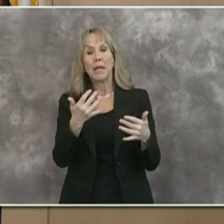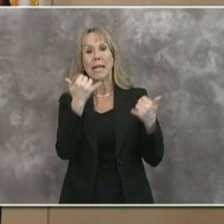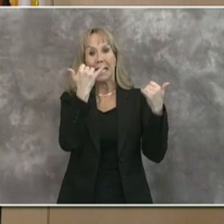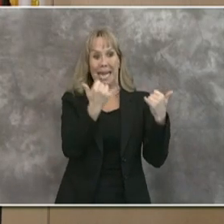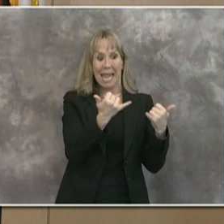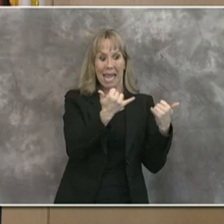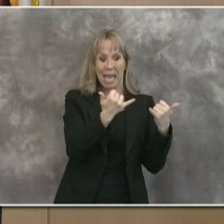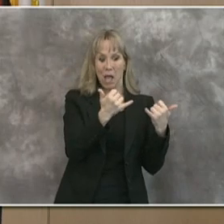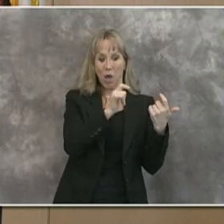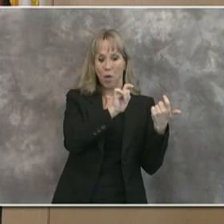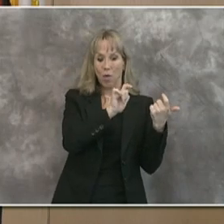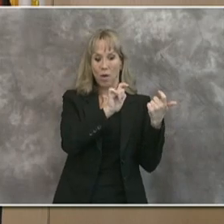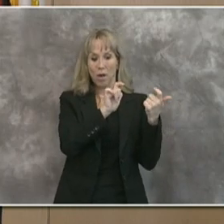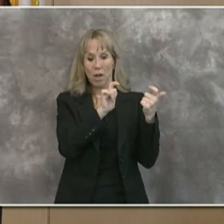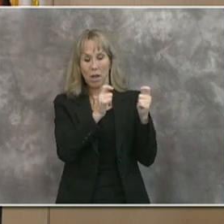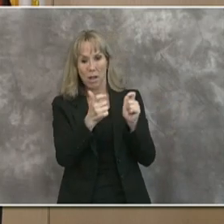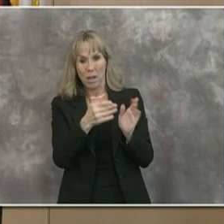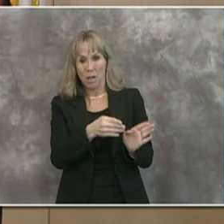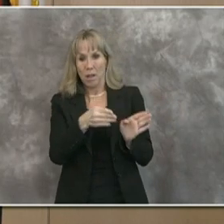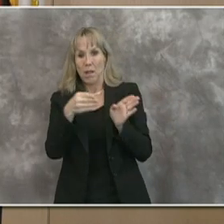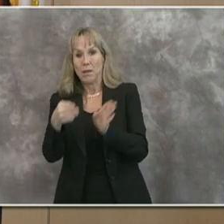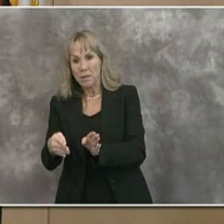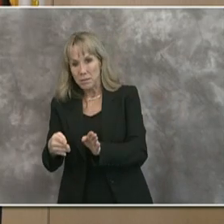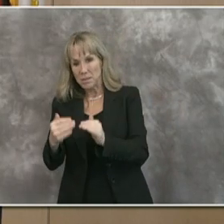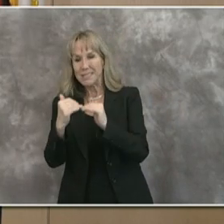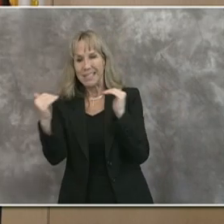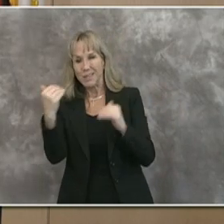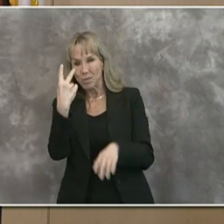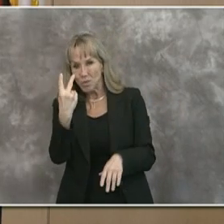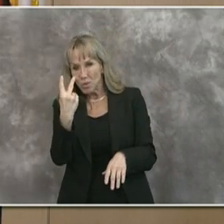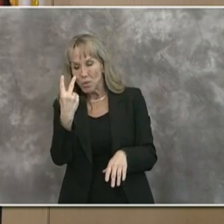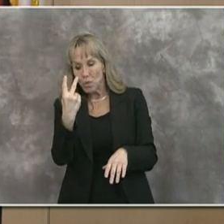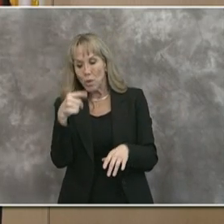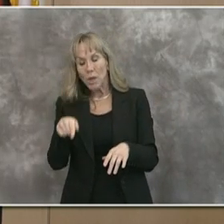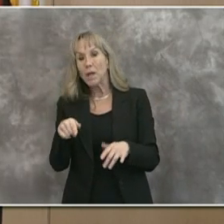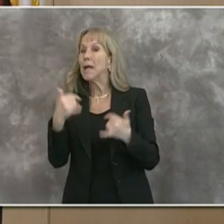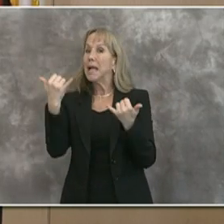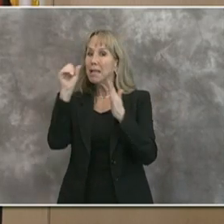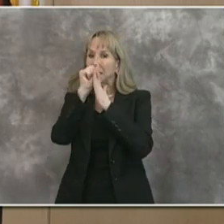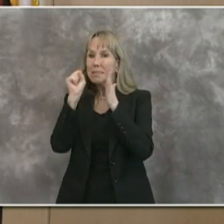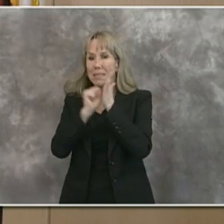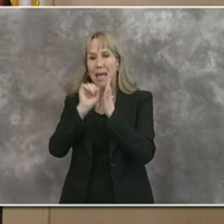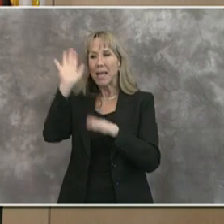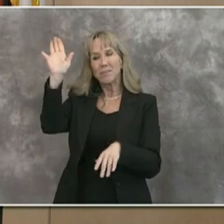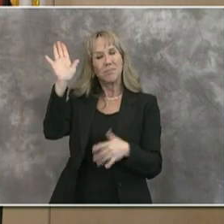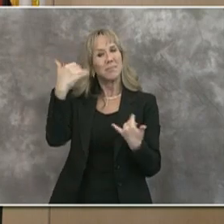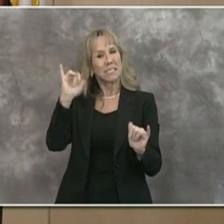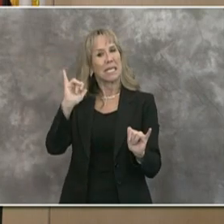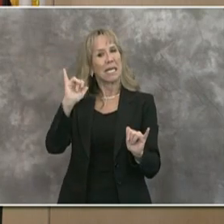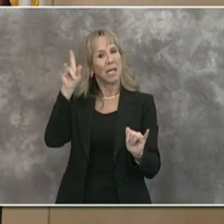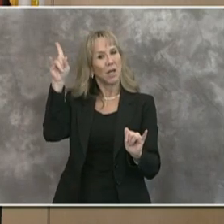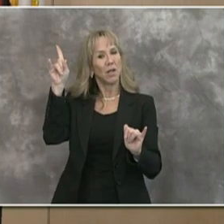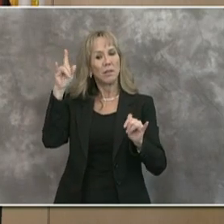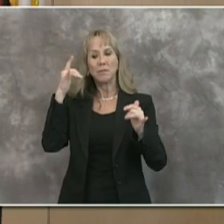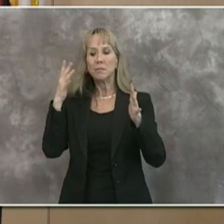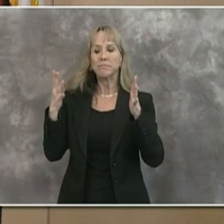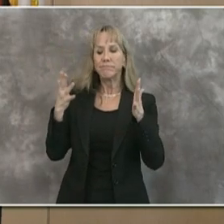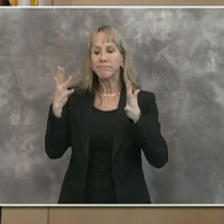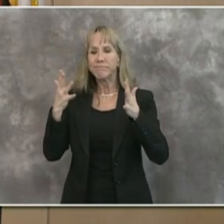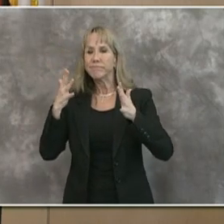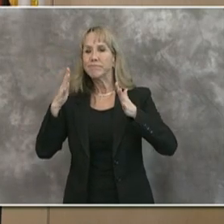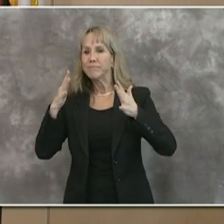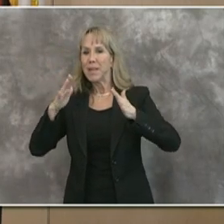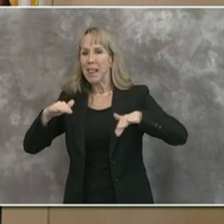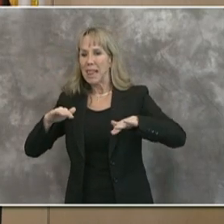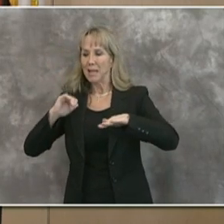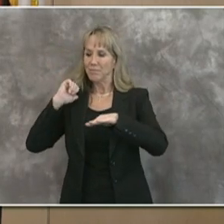transition now to stage 2, the next goal, and the state is still landing on what the next goal